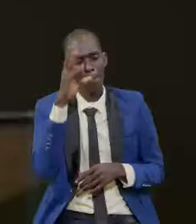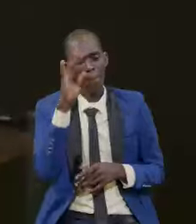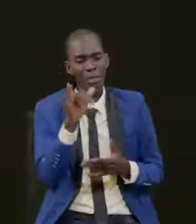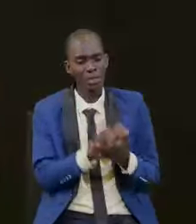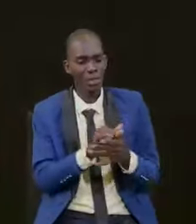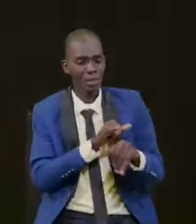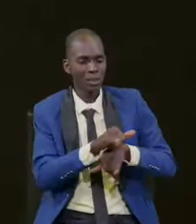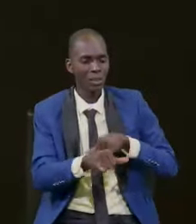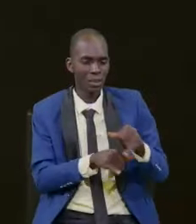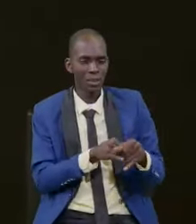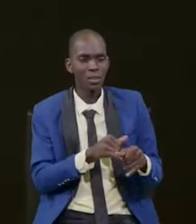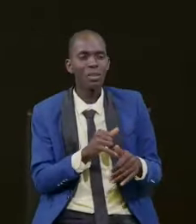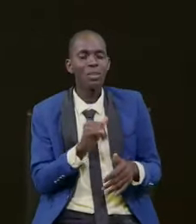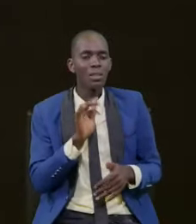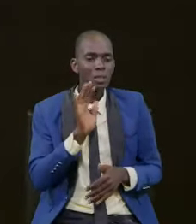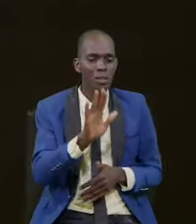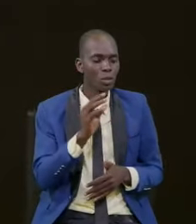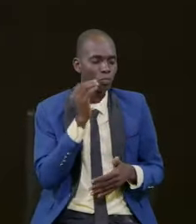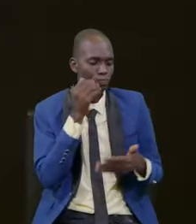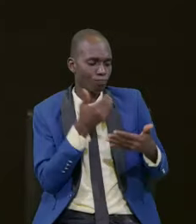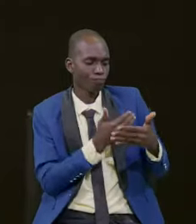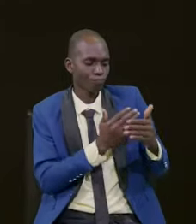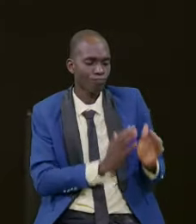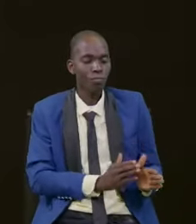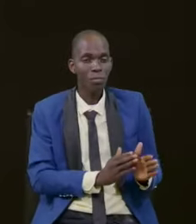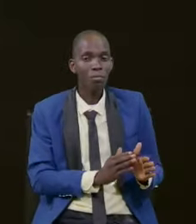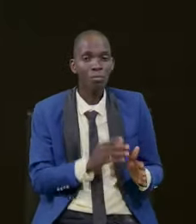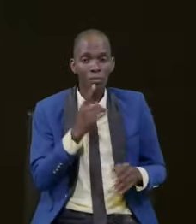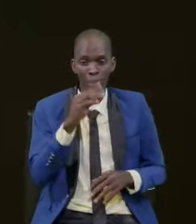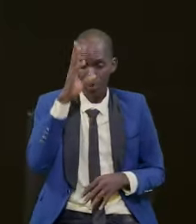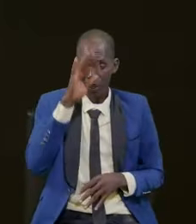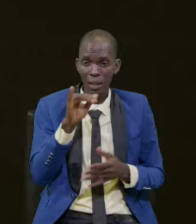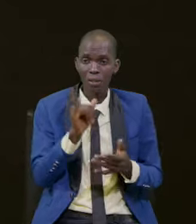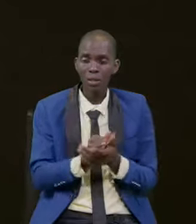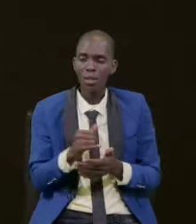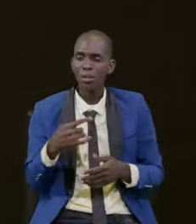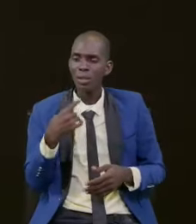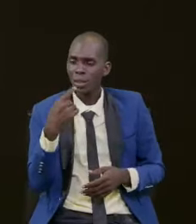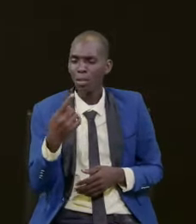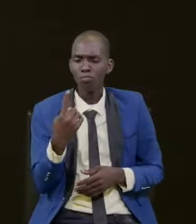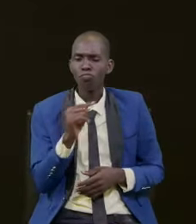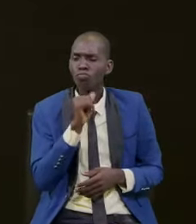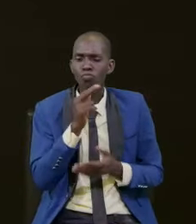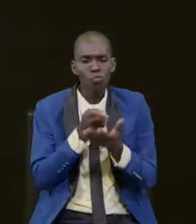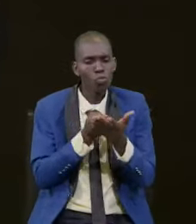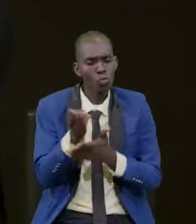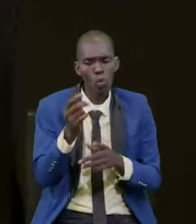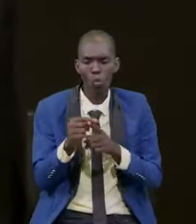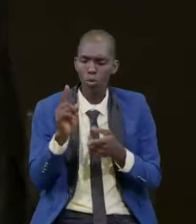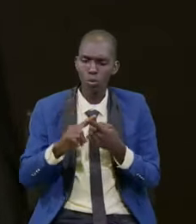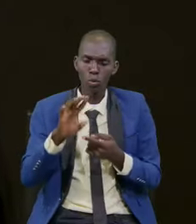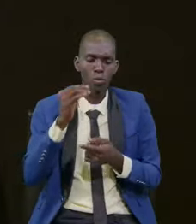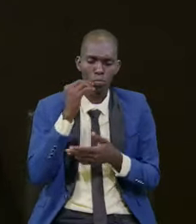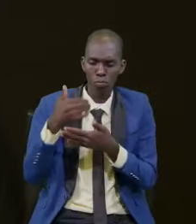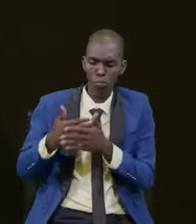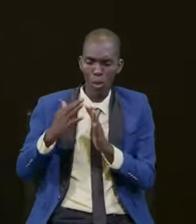neighbor, a man that tells the untruth to his neighbor, and then when you check